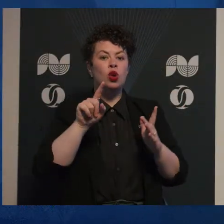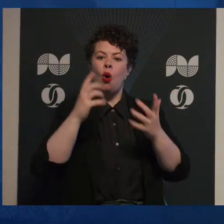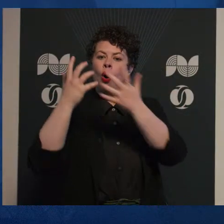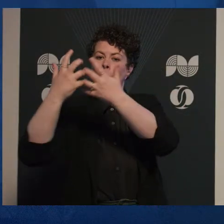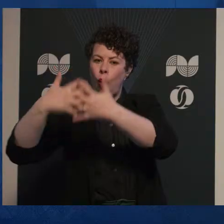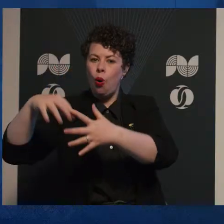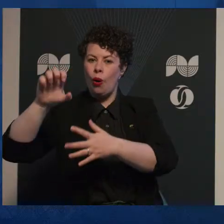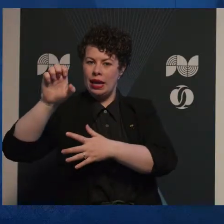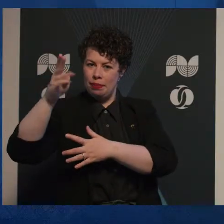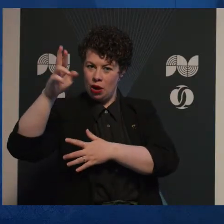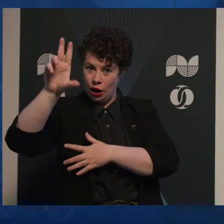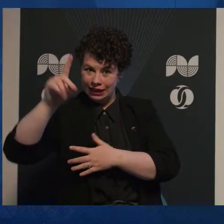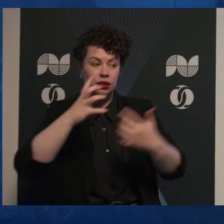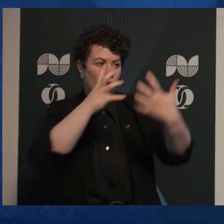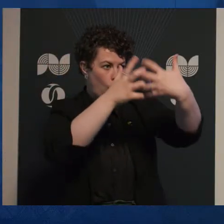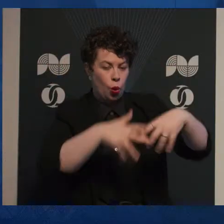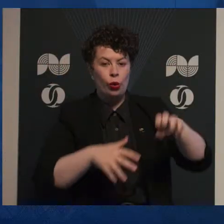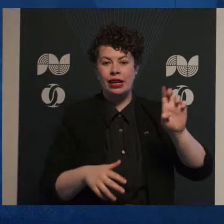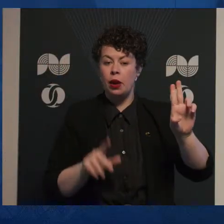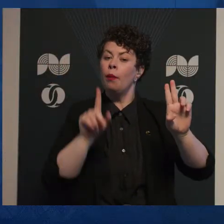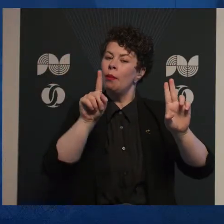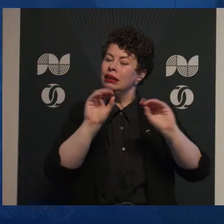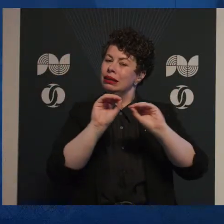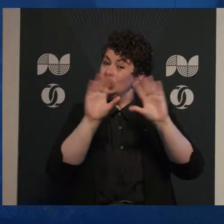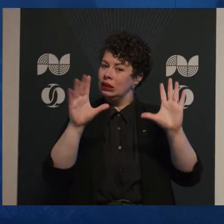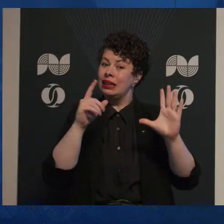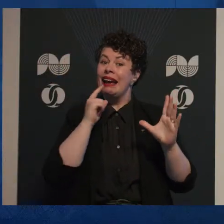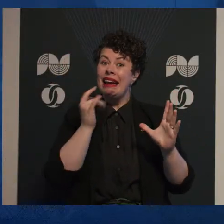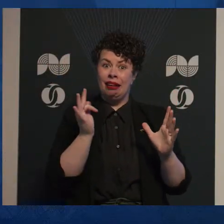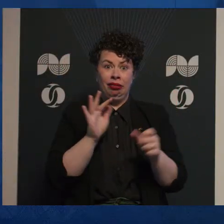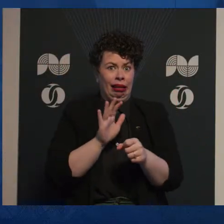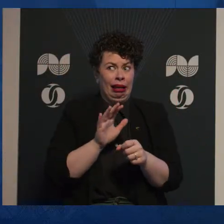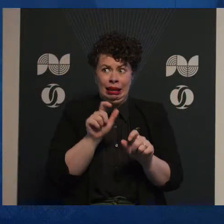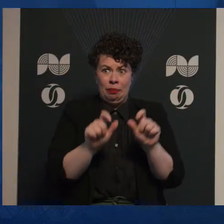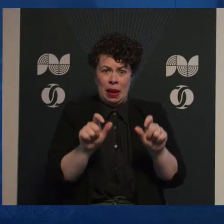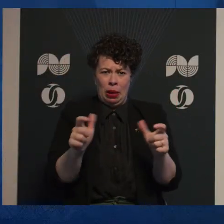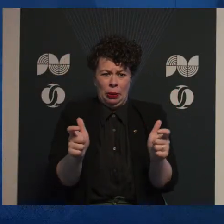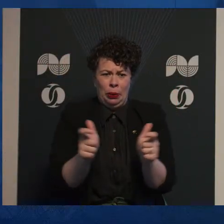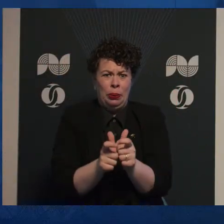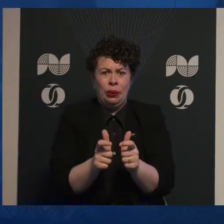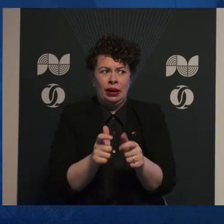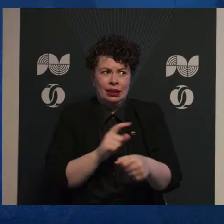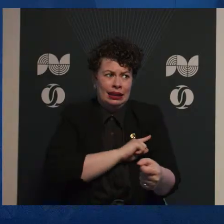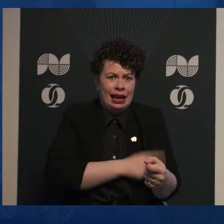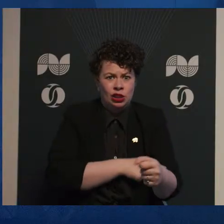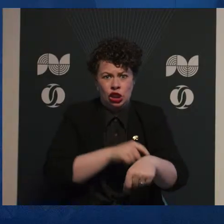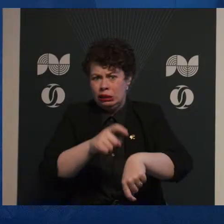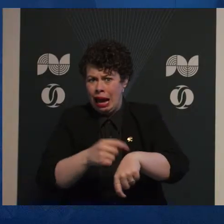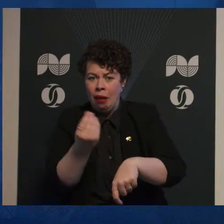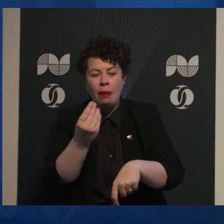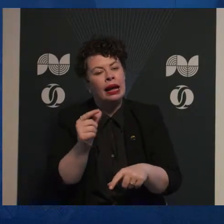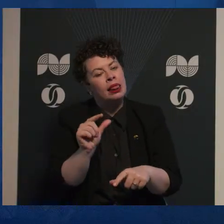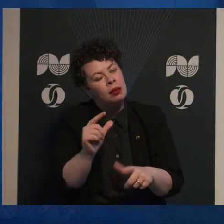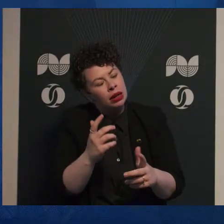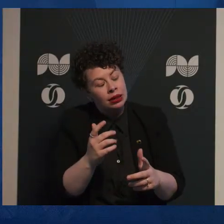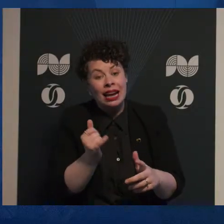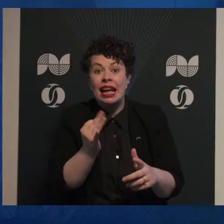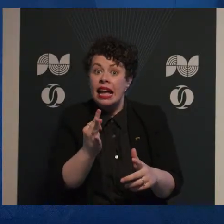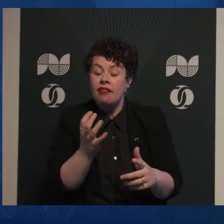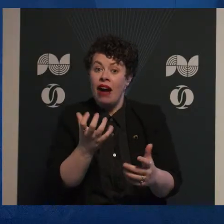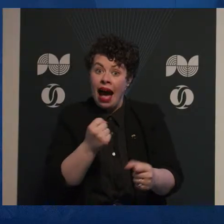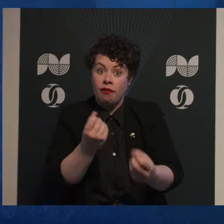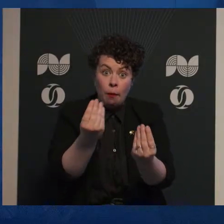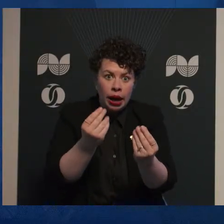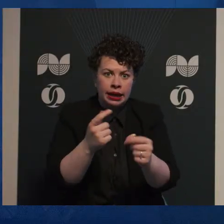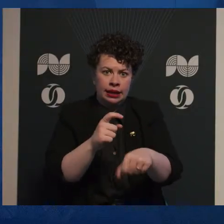But again, just to recognize when there is that lack of capacity and to kind of strengthen it, because that will be the key to unlock and execute the